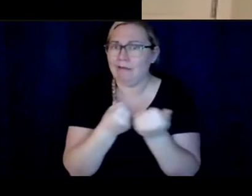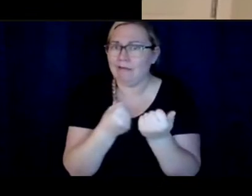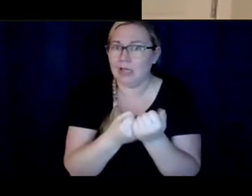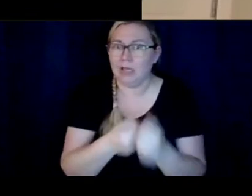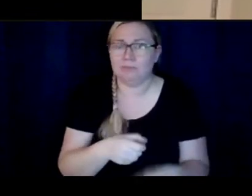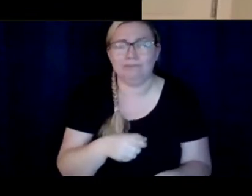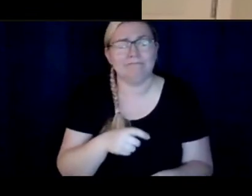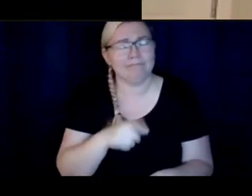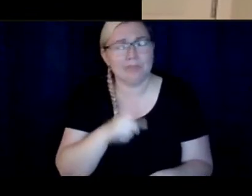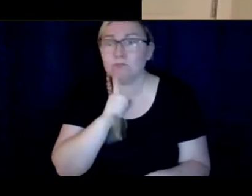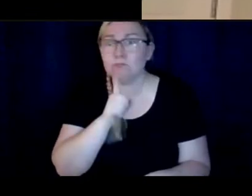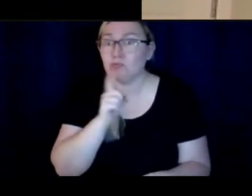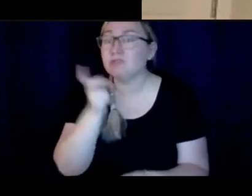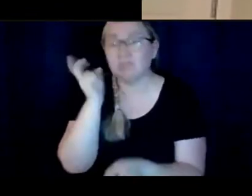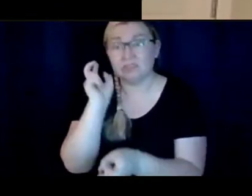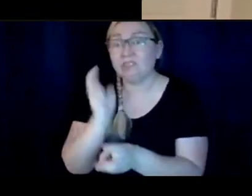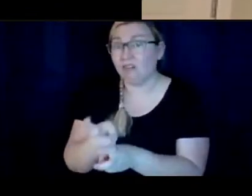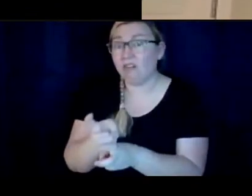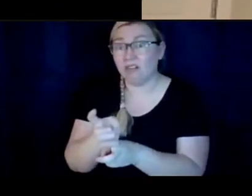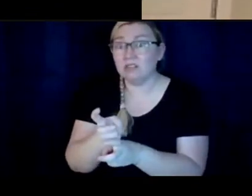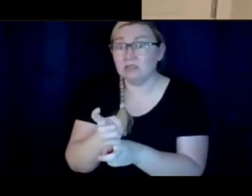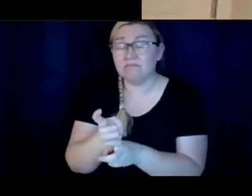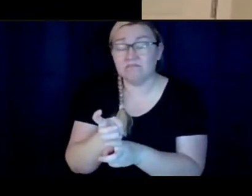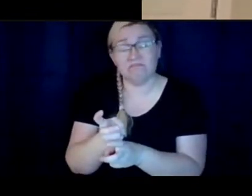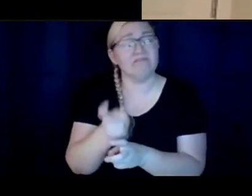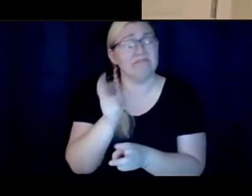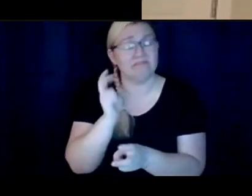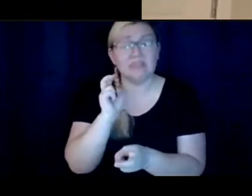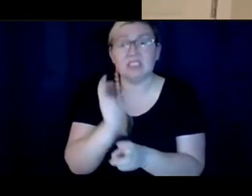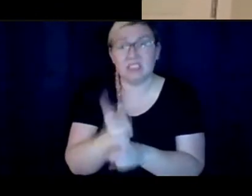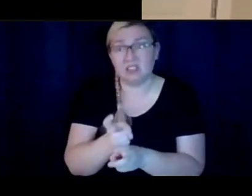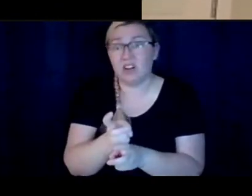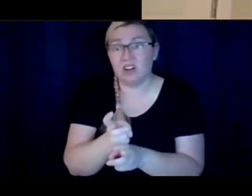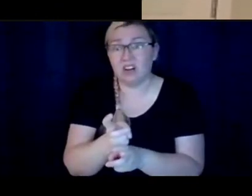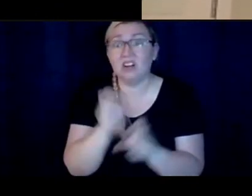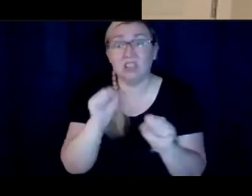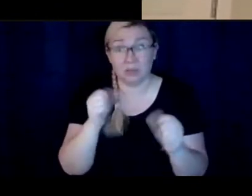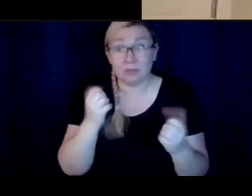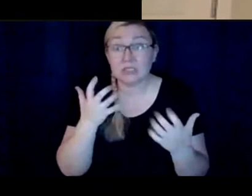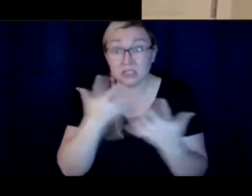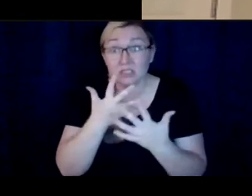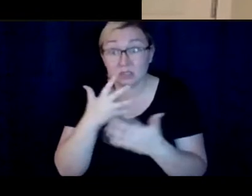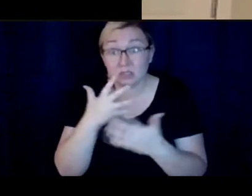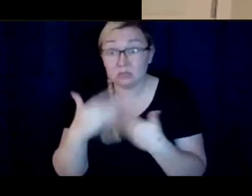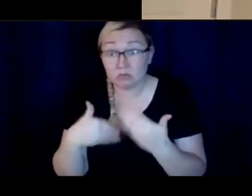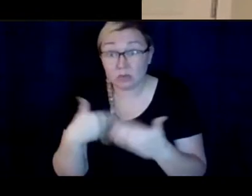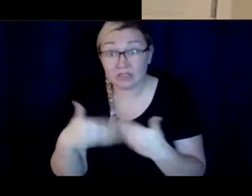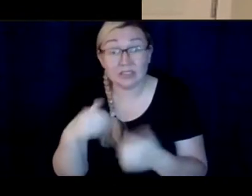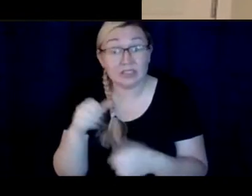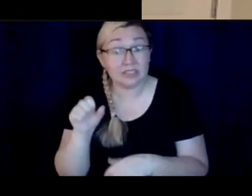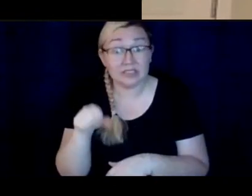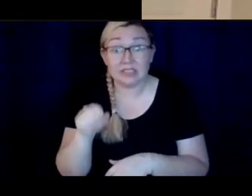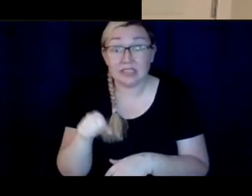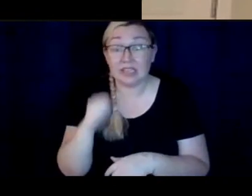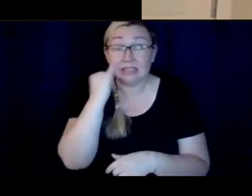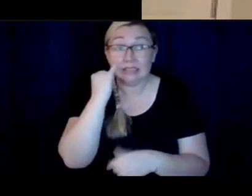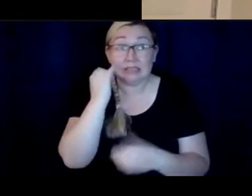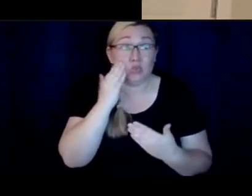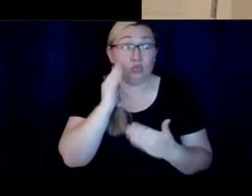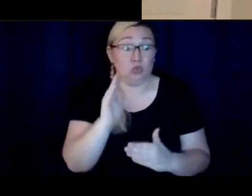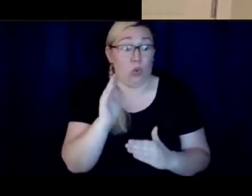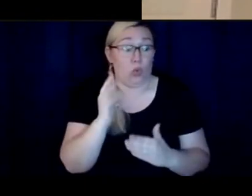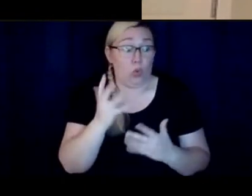it's hard, right? It's hard. It can be scary. And you don't know, kind of